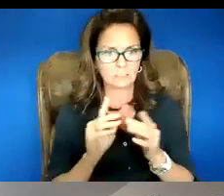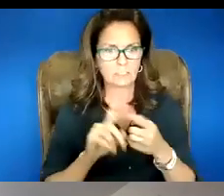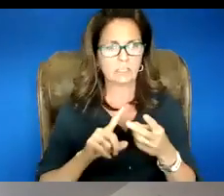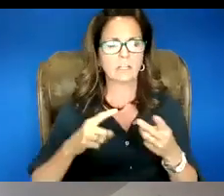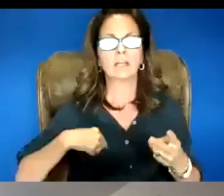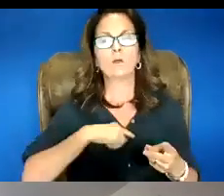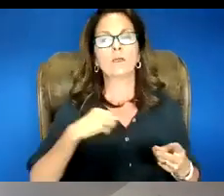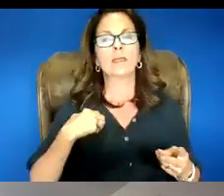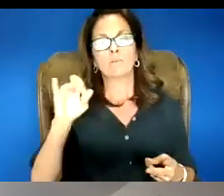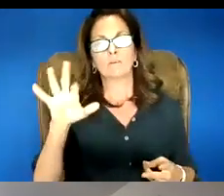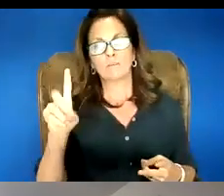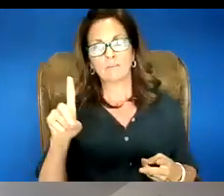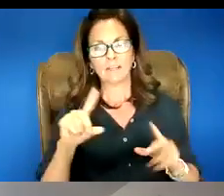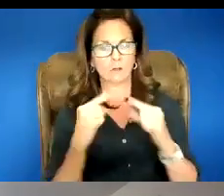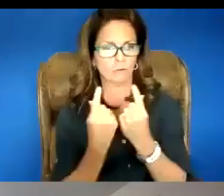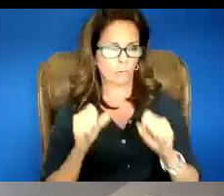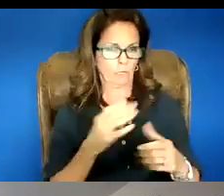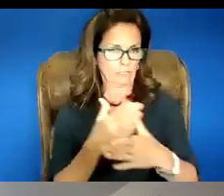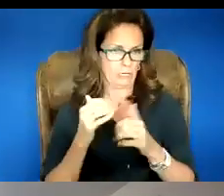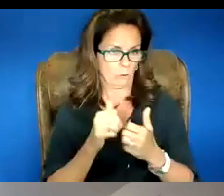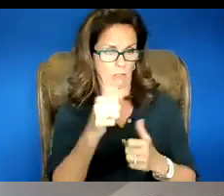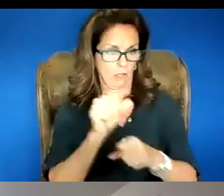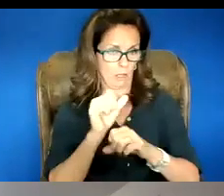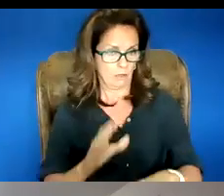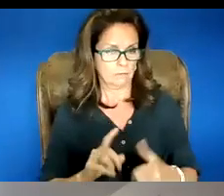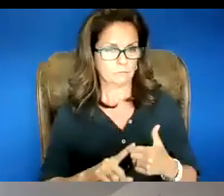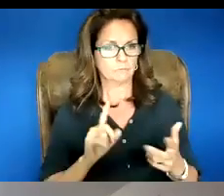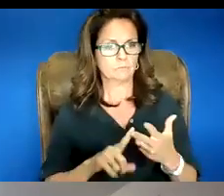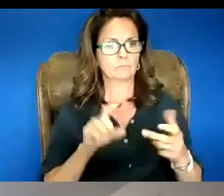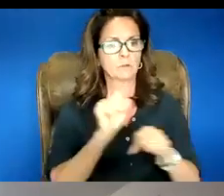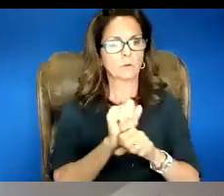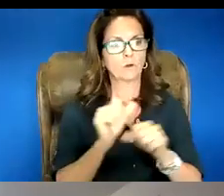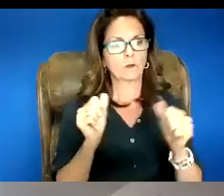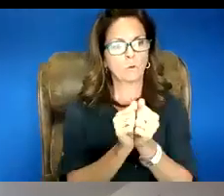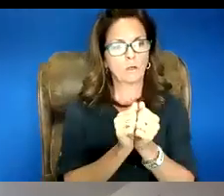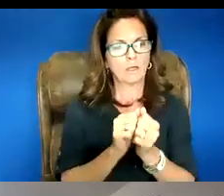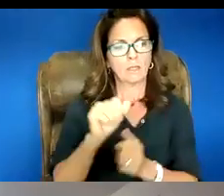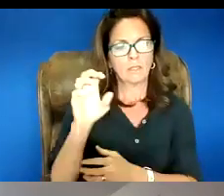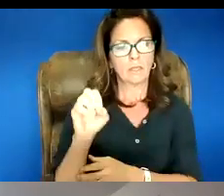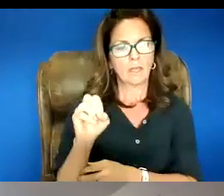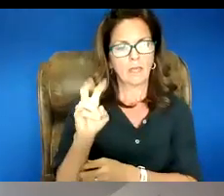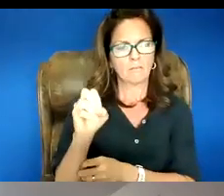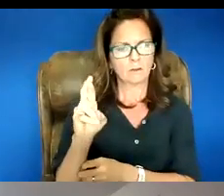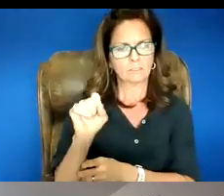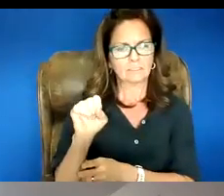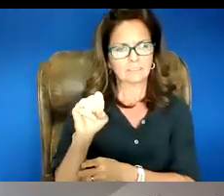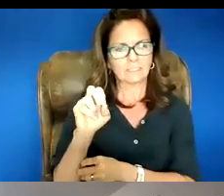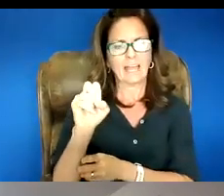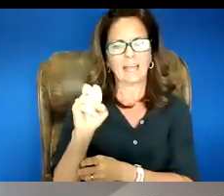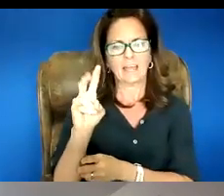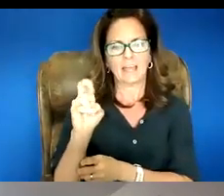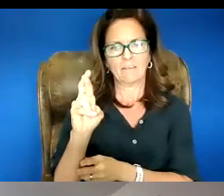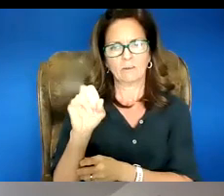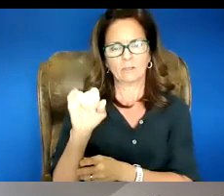other employees, work with your either Everside or Kaiser physician, and engage in those